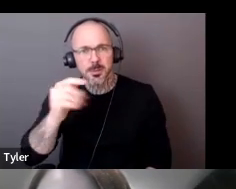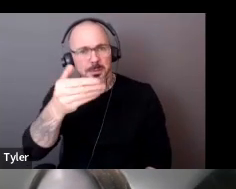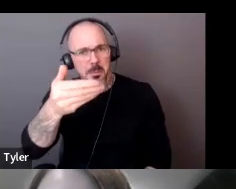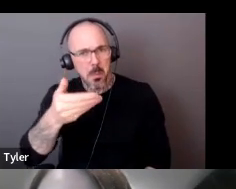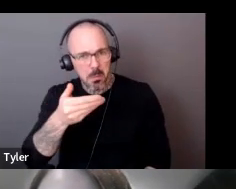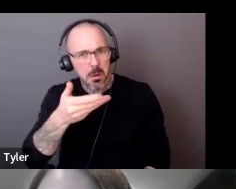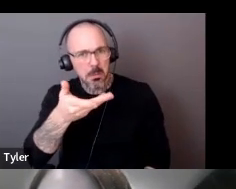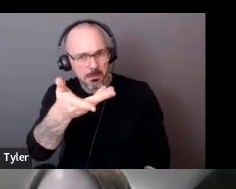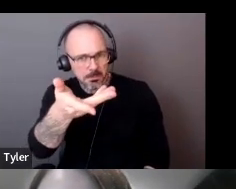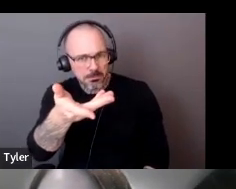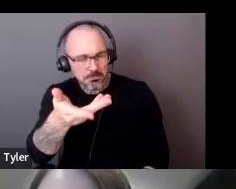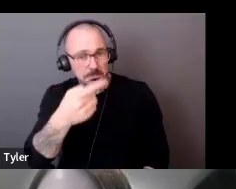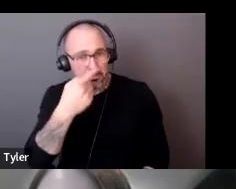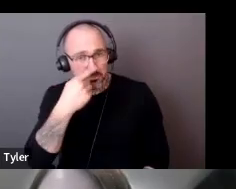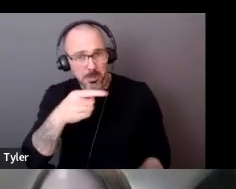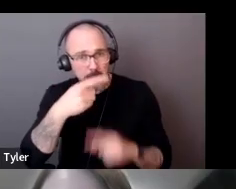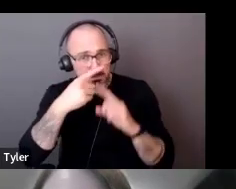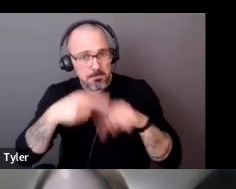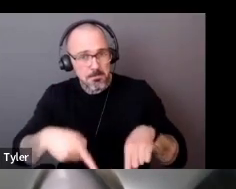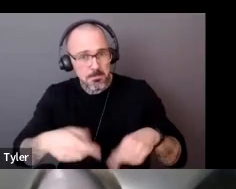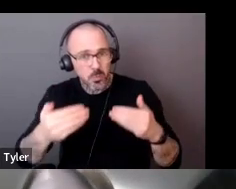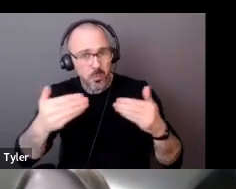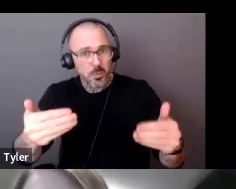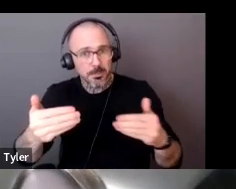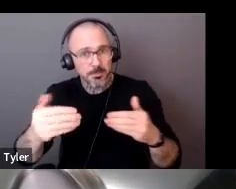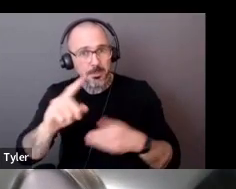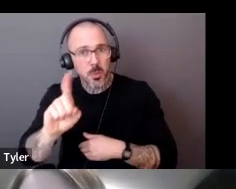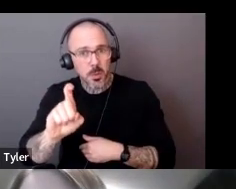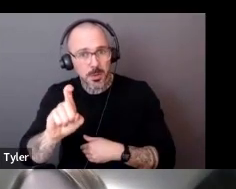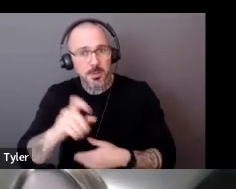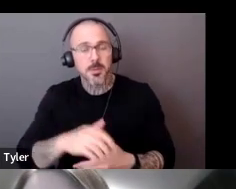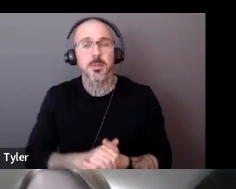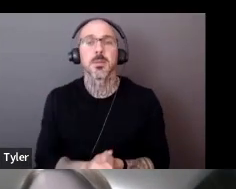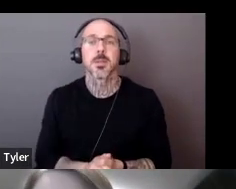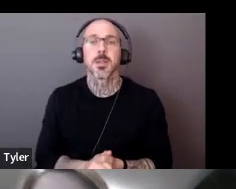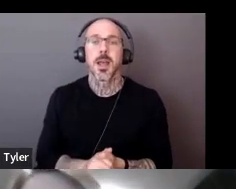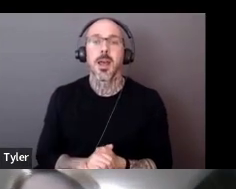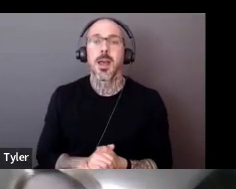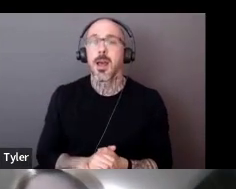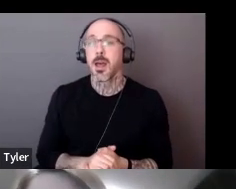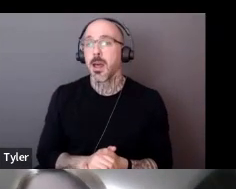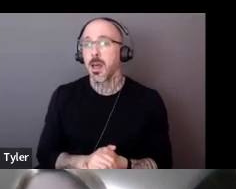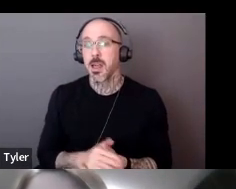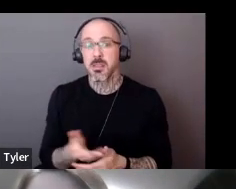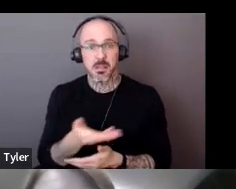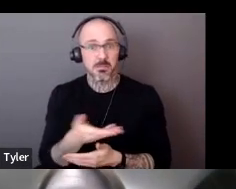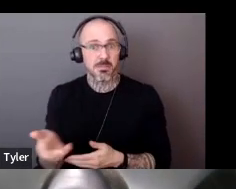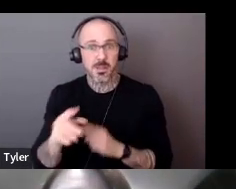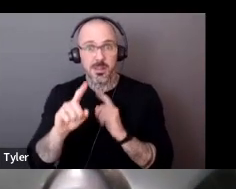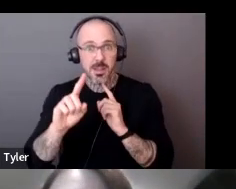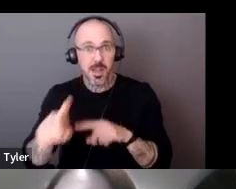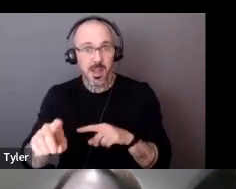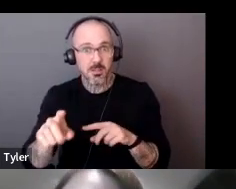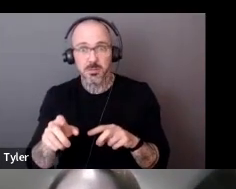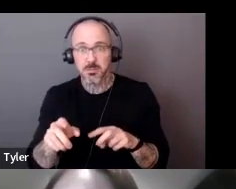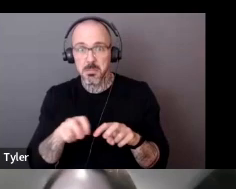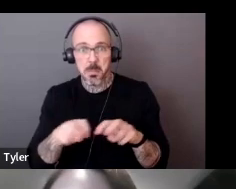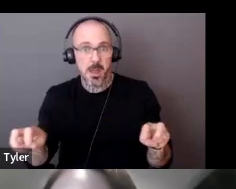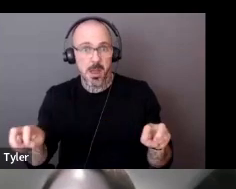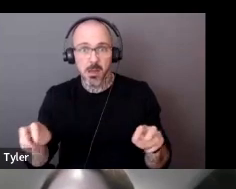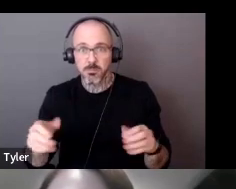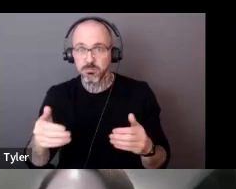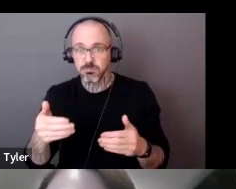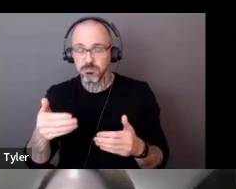you to unmute if you have a question. I will also welcome any of the panelists, Michael, including